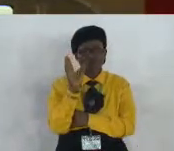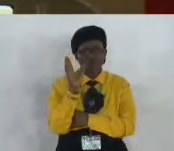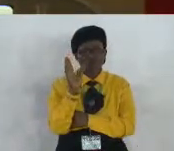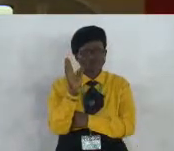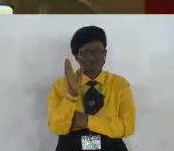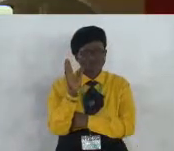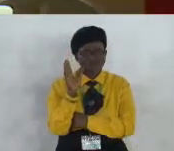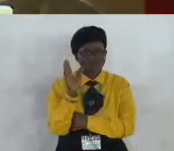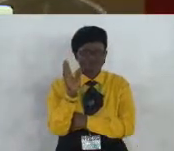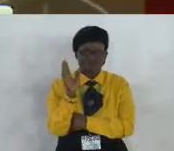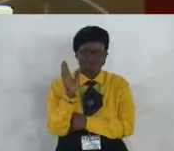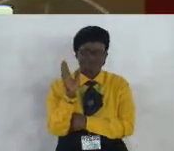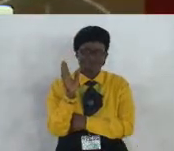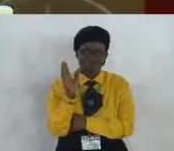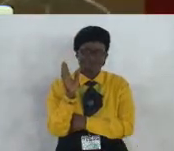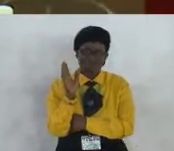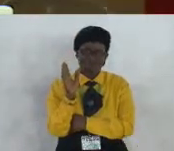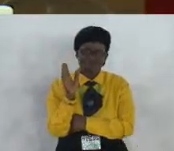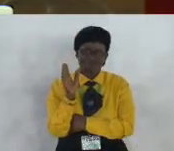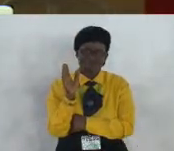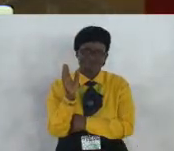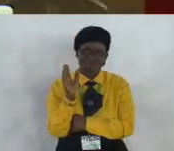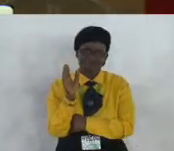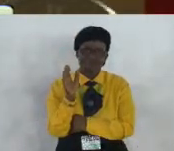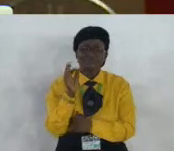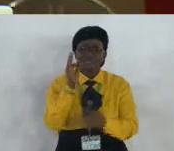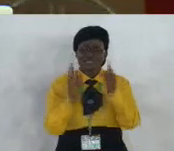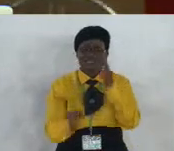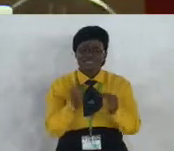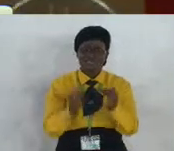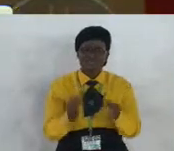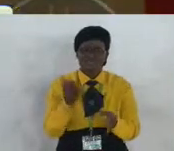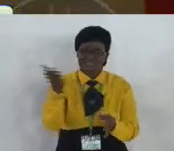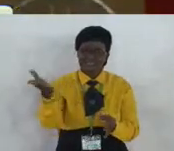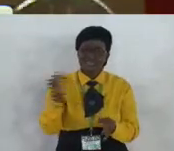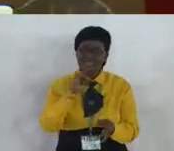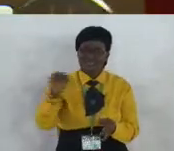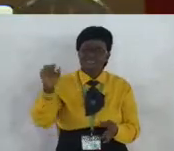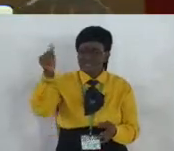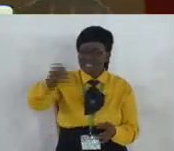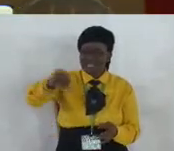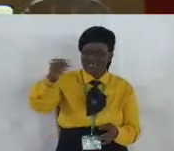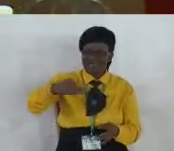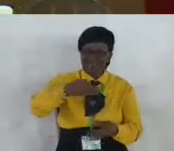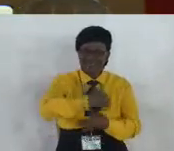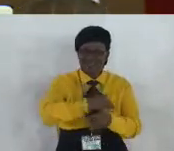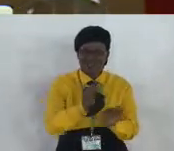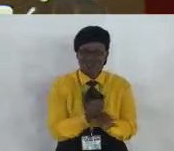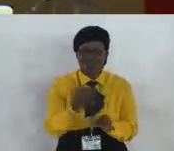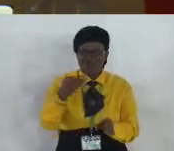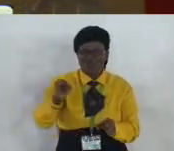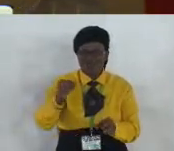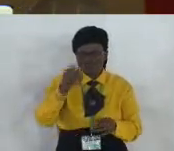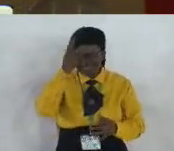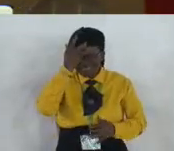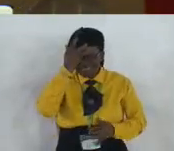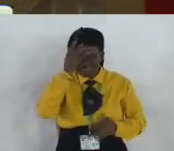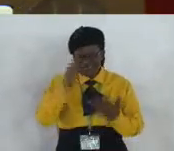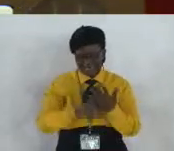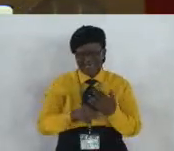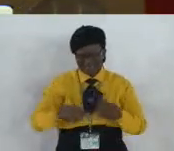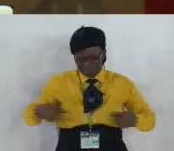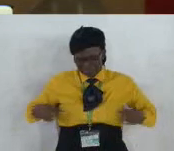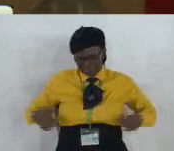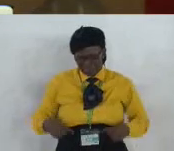That's if there's any form of sickness, any form of pain in your